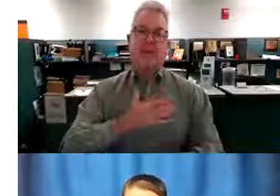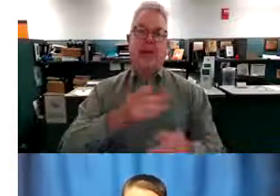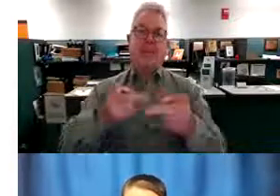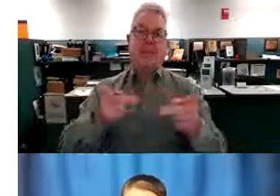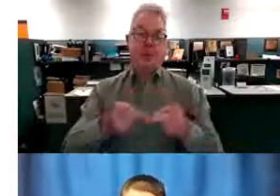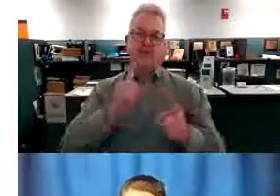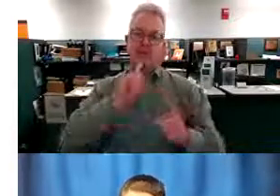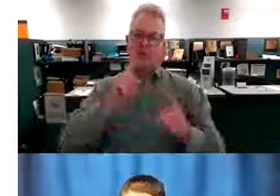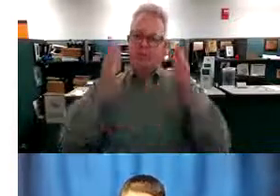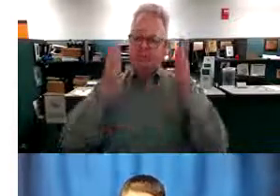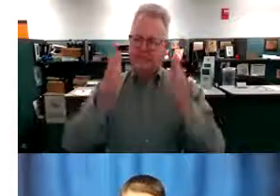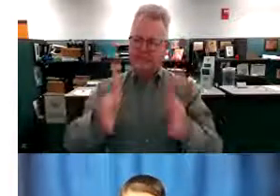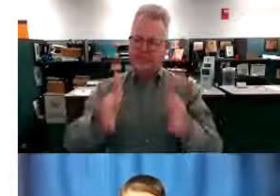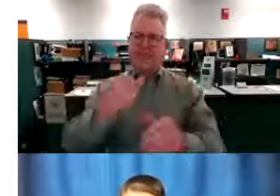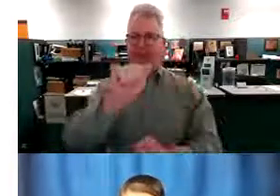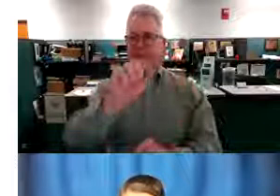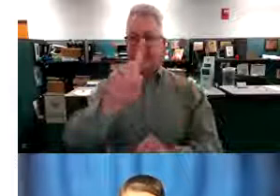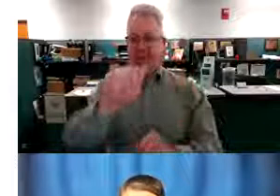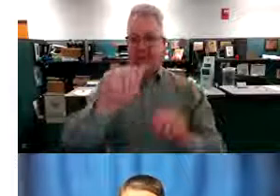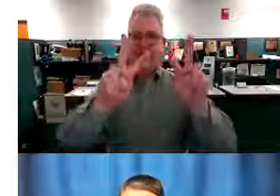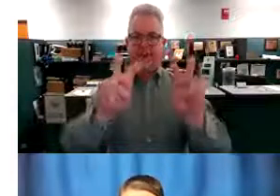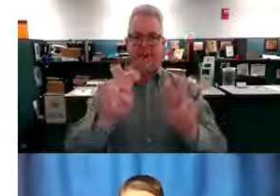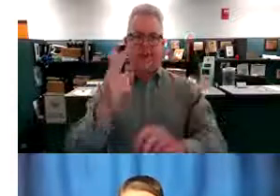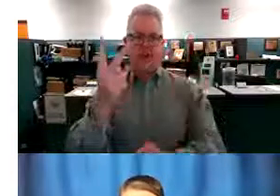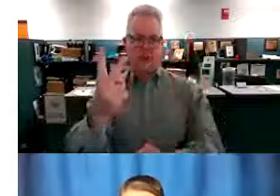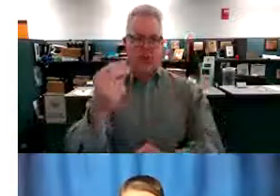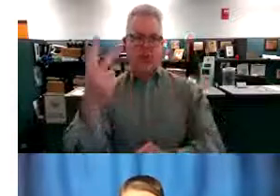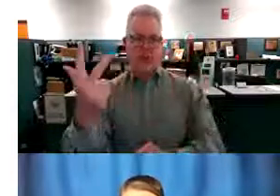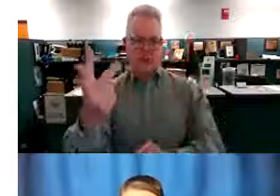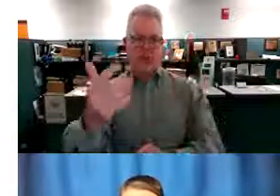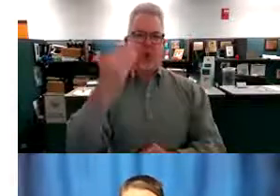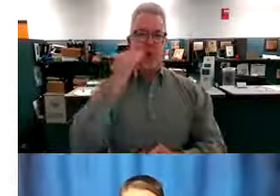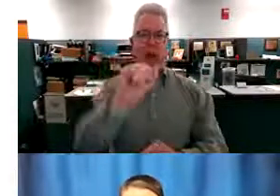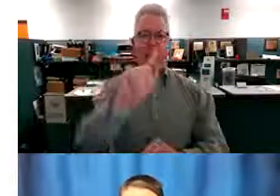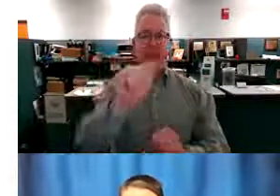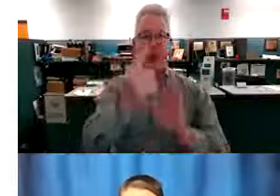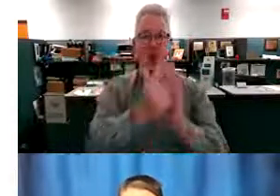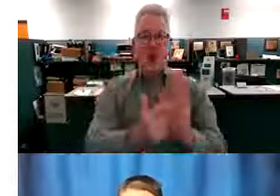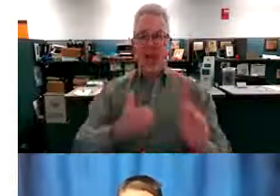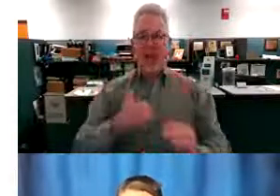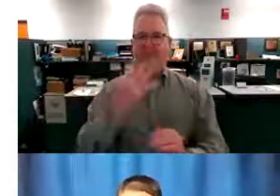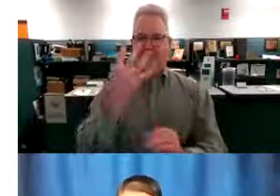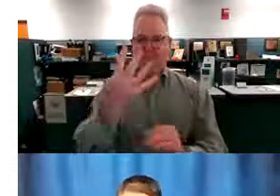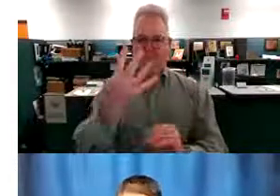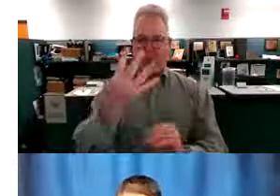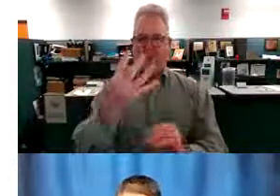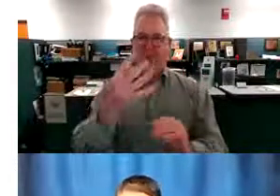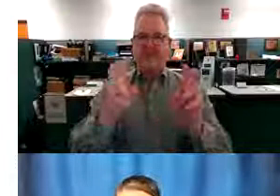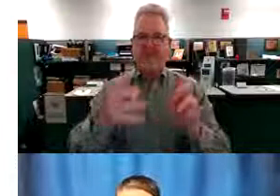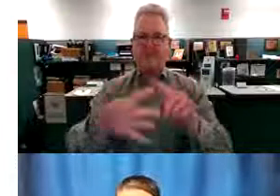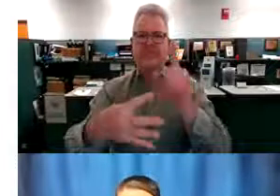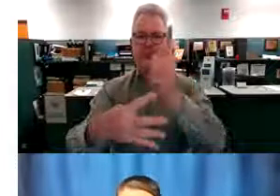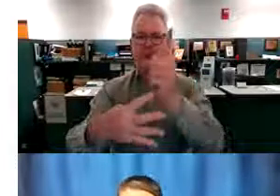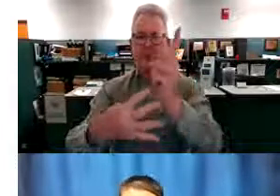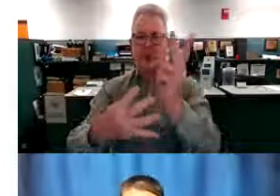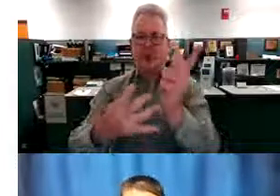So I've learned over the last few years that the position really looks at ADA Title 2.3.